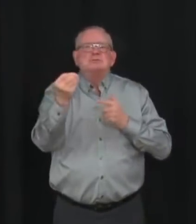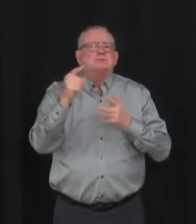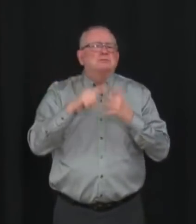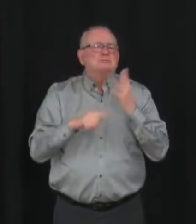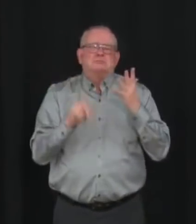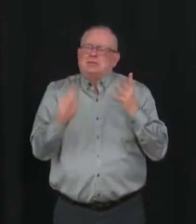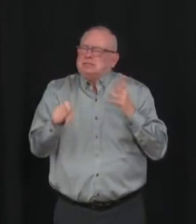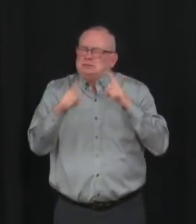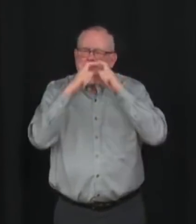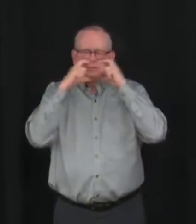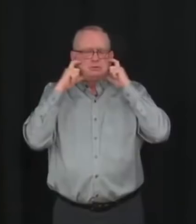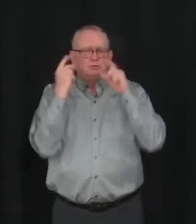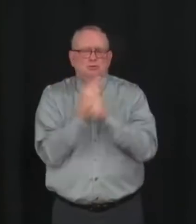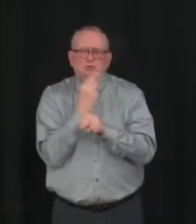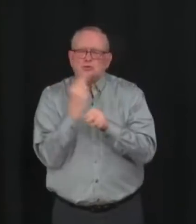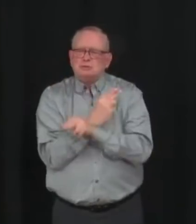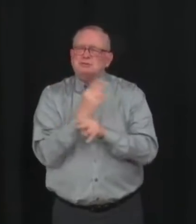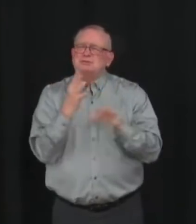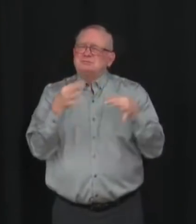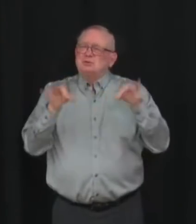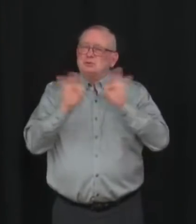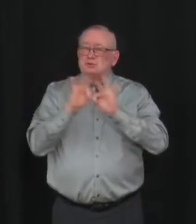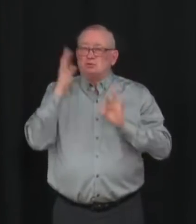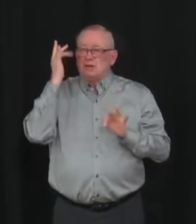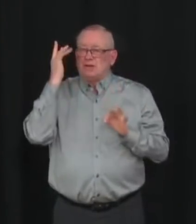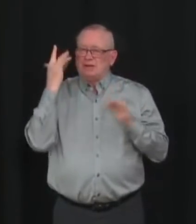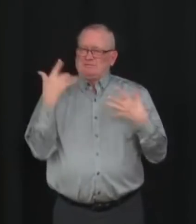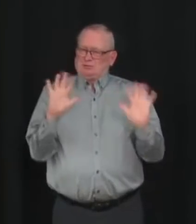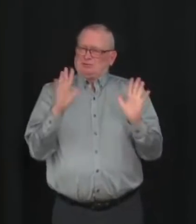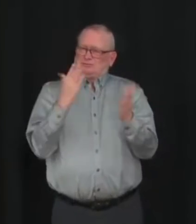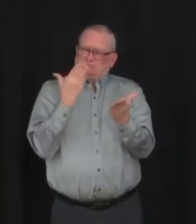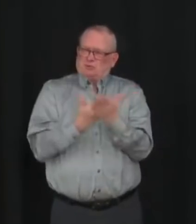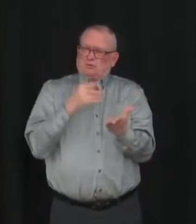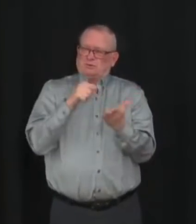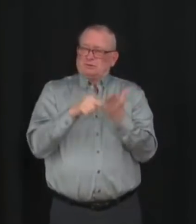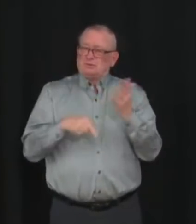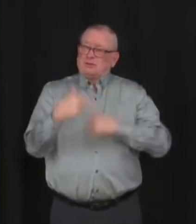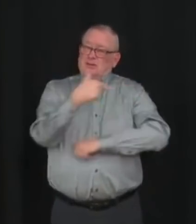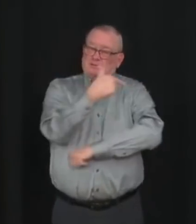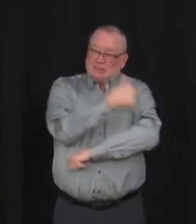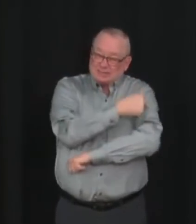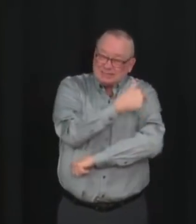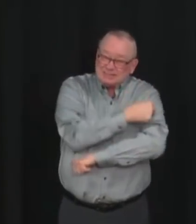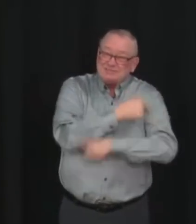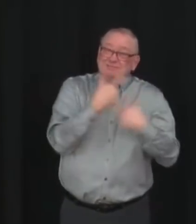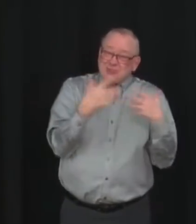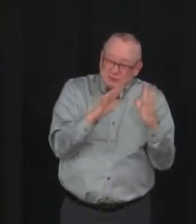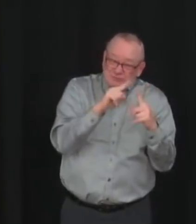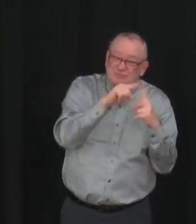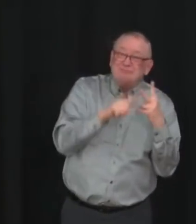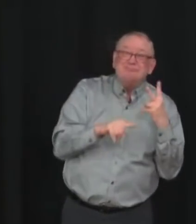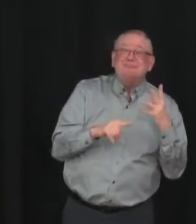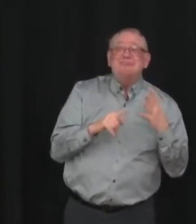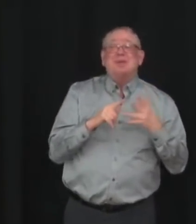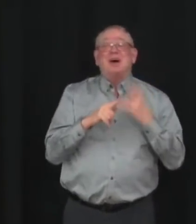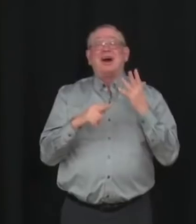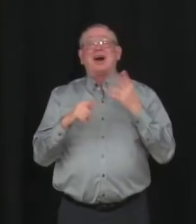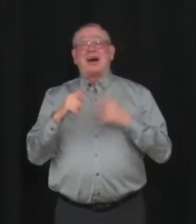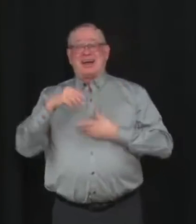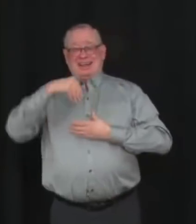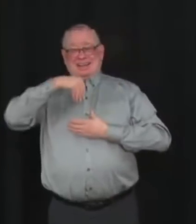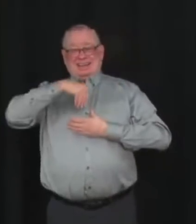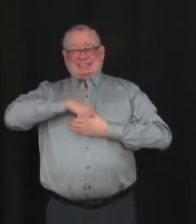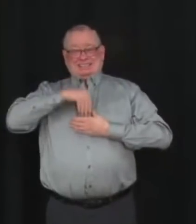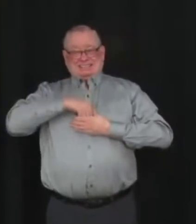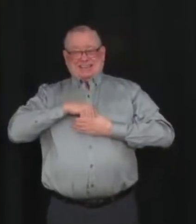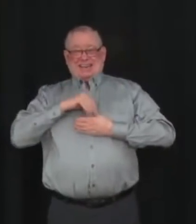this is prudent given the evidence that shows that fully immunized people have shorter infectious periods. This change is also in